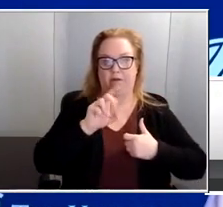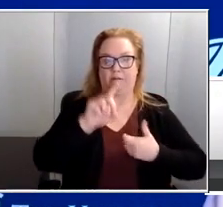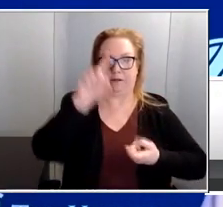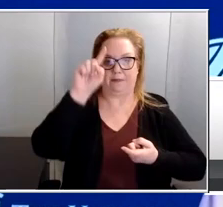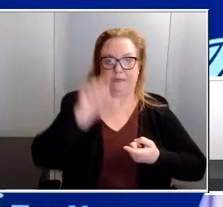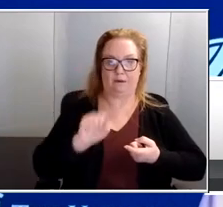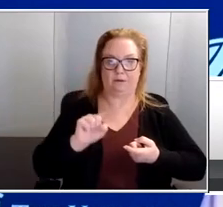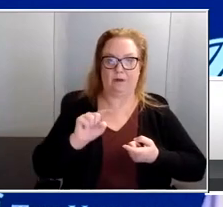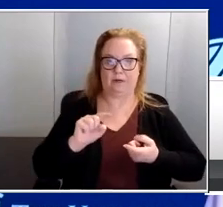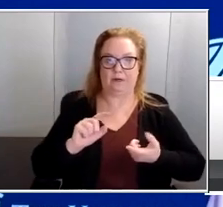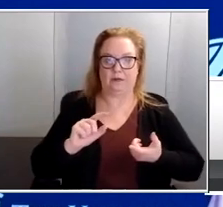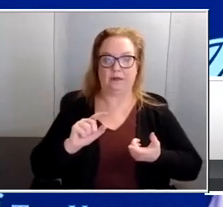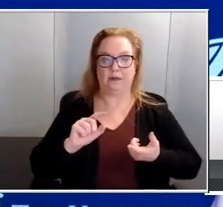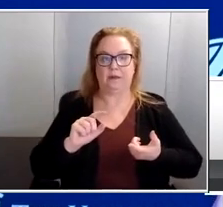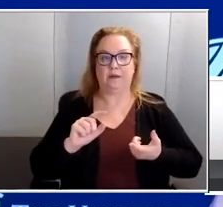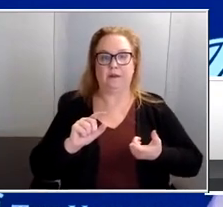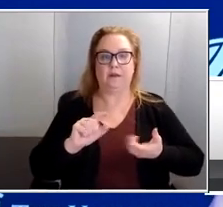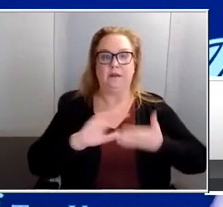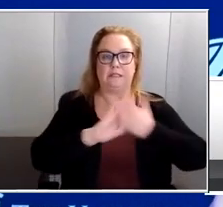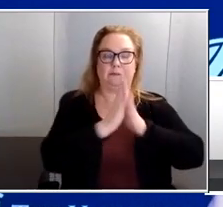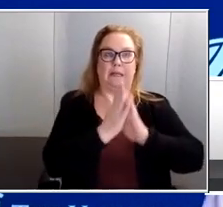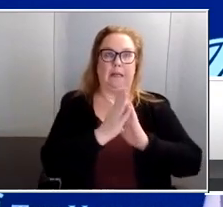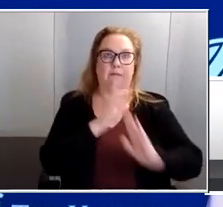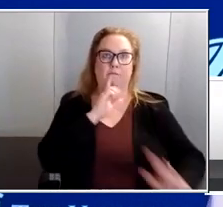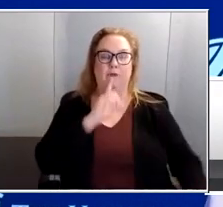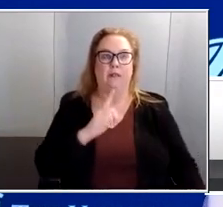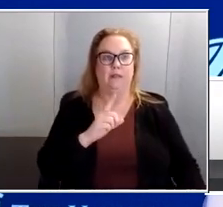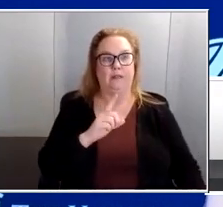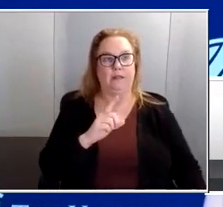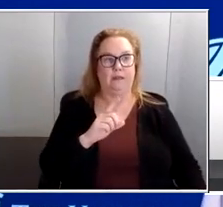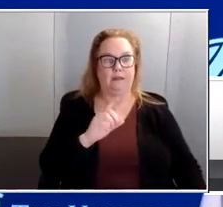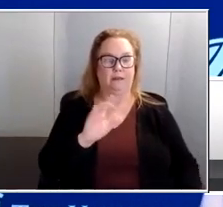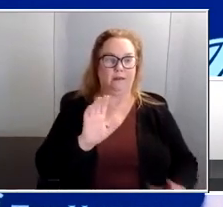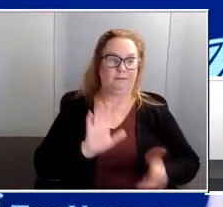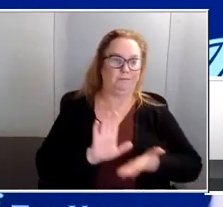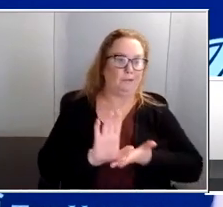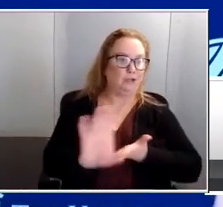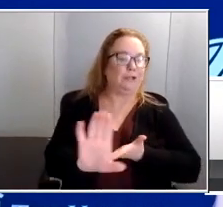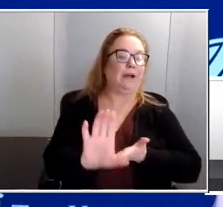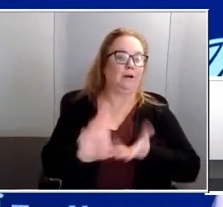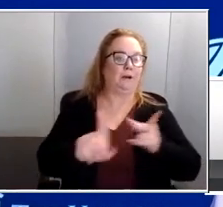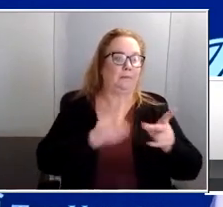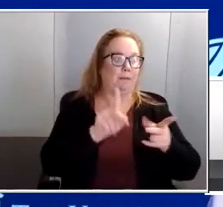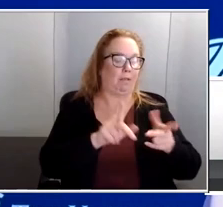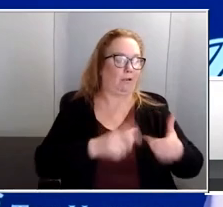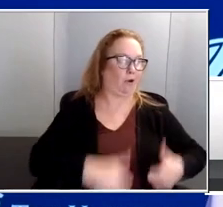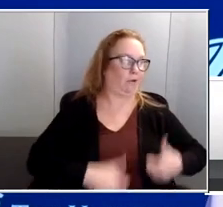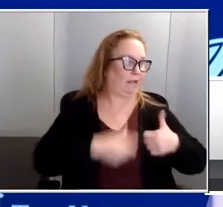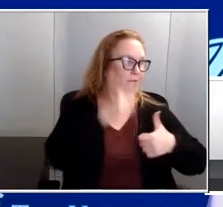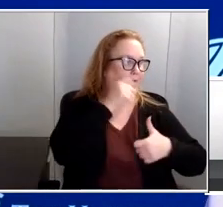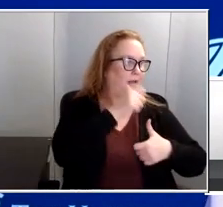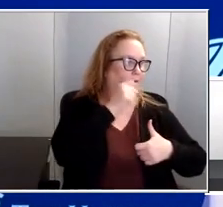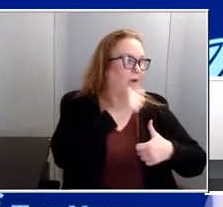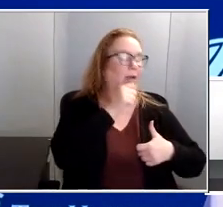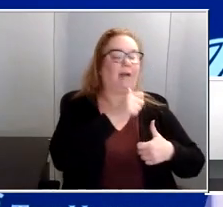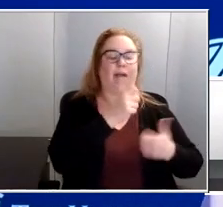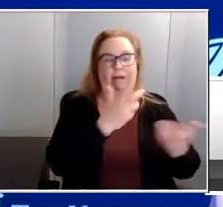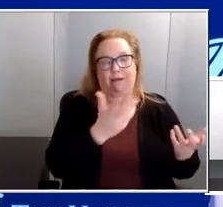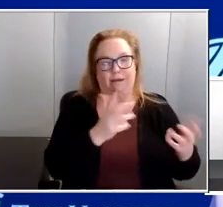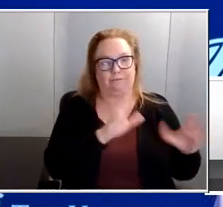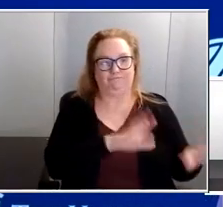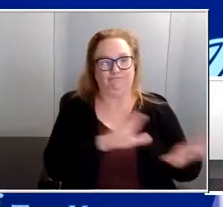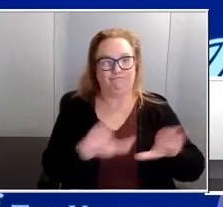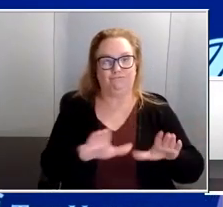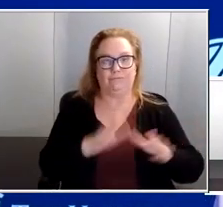downgraded. It has become really kind of pushed out. We know people are going about their daily lives. That is maybe some